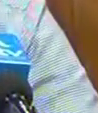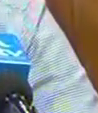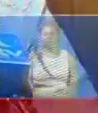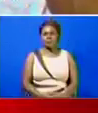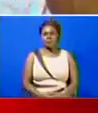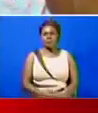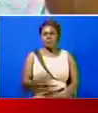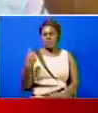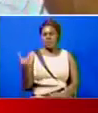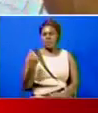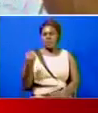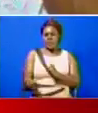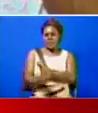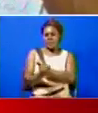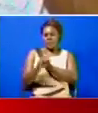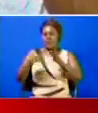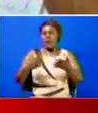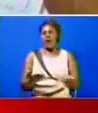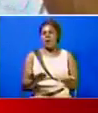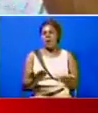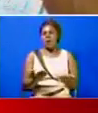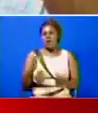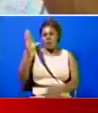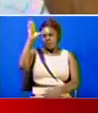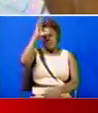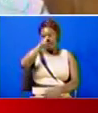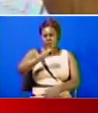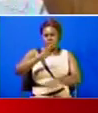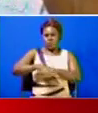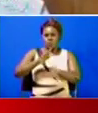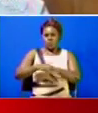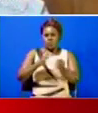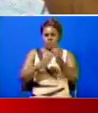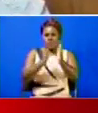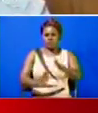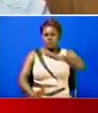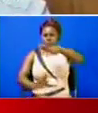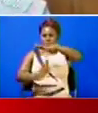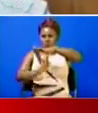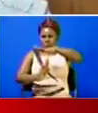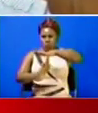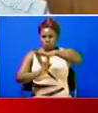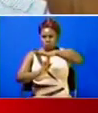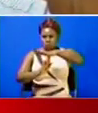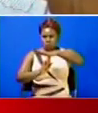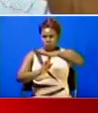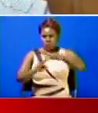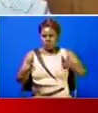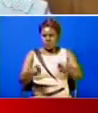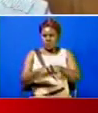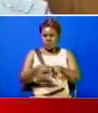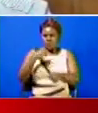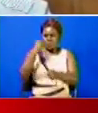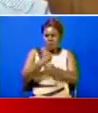Can only be explained by a lack of effective leadership at the top, a non-responsive